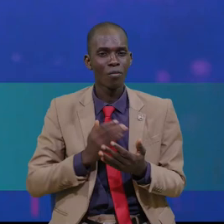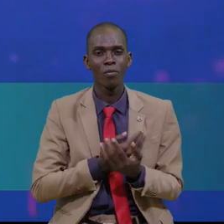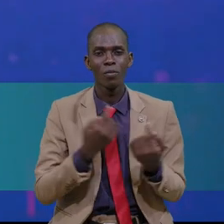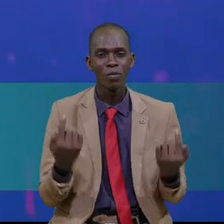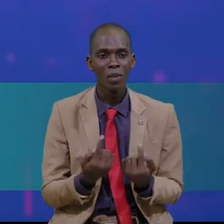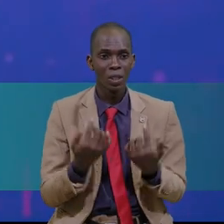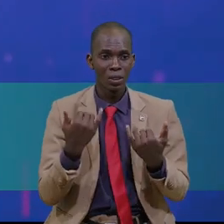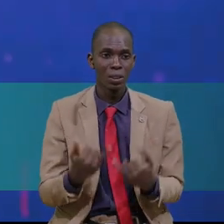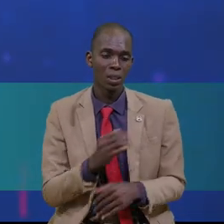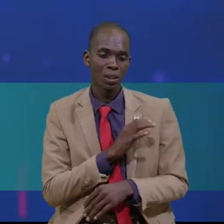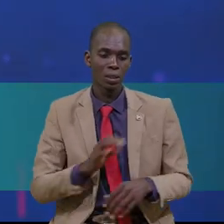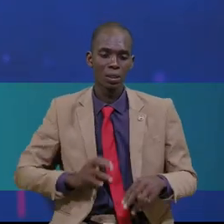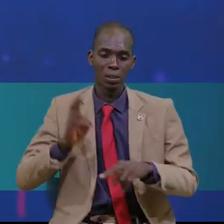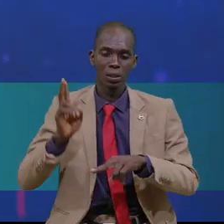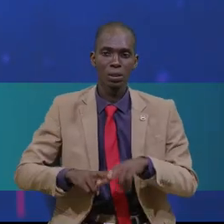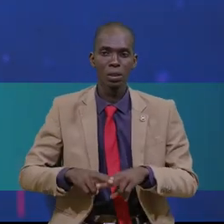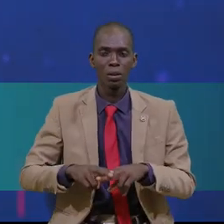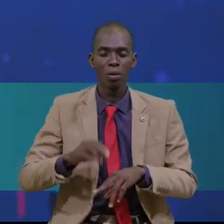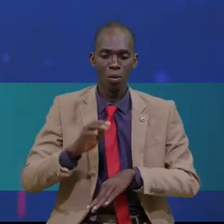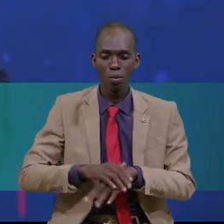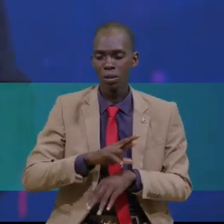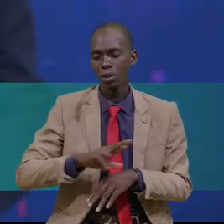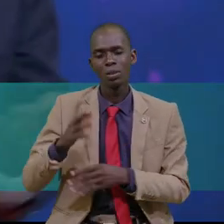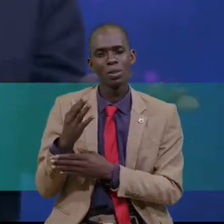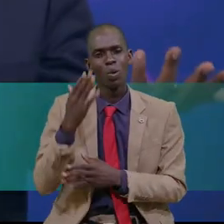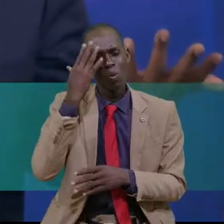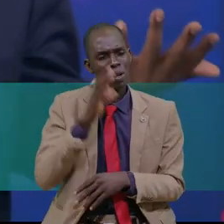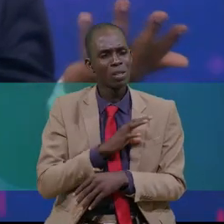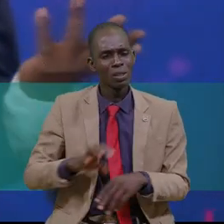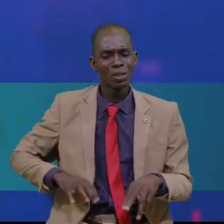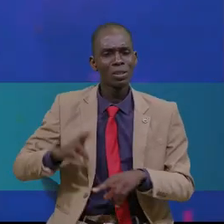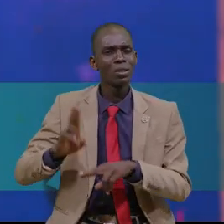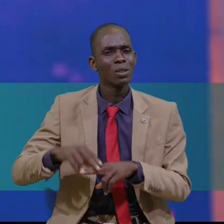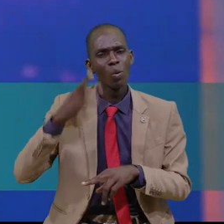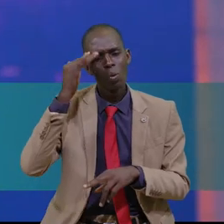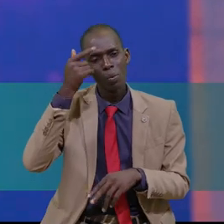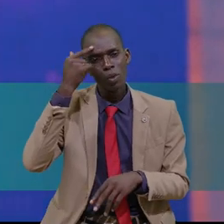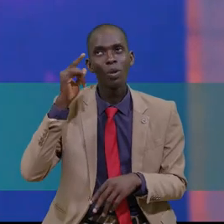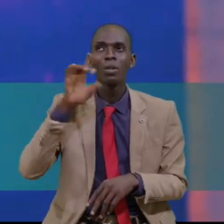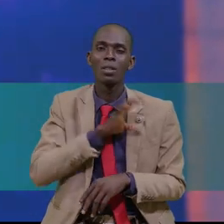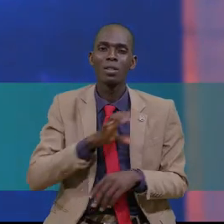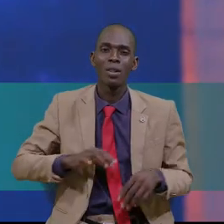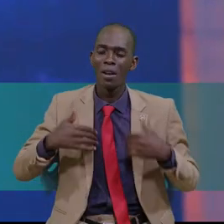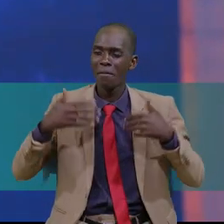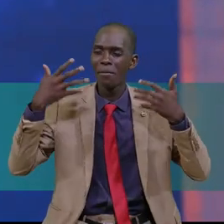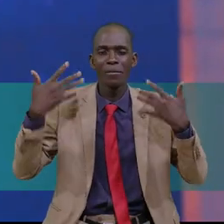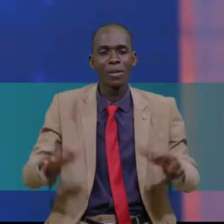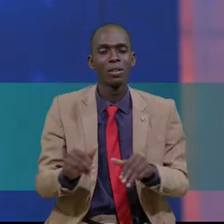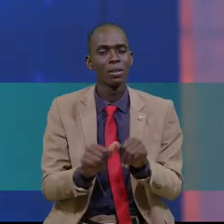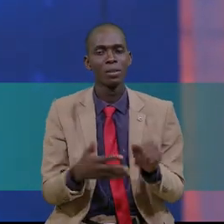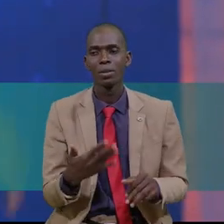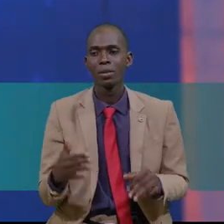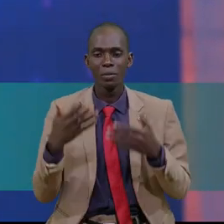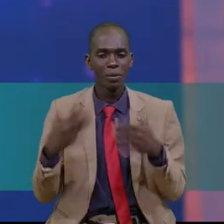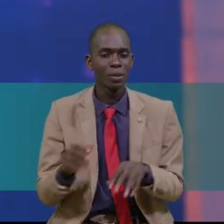sat down. Why did he sit down? He sat down because everything has been done. It's finished the work.